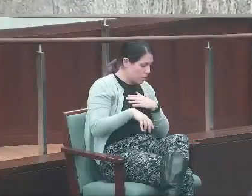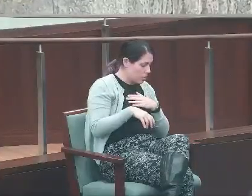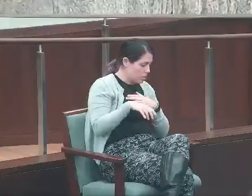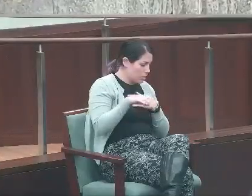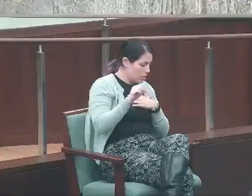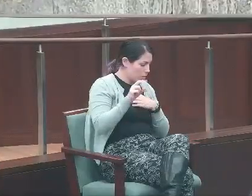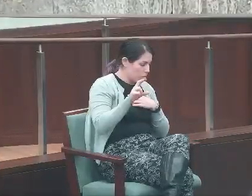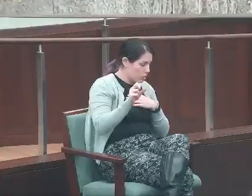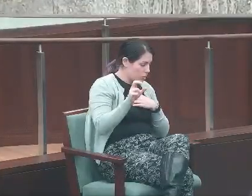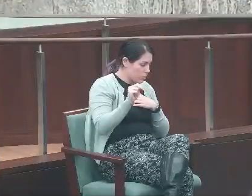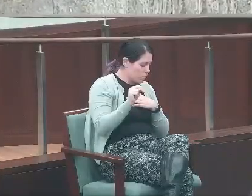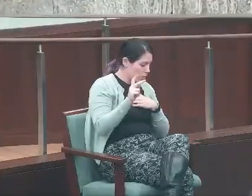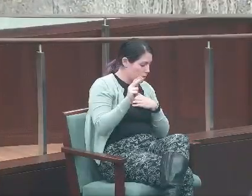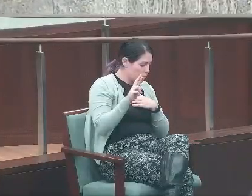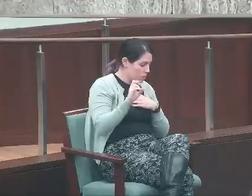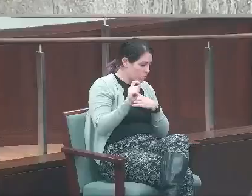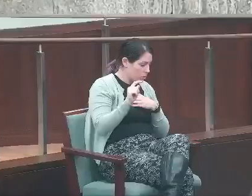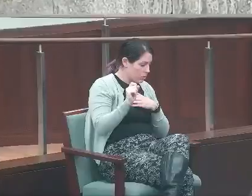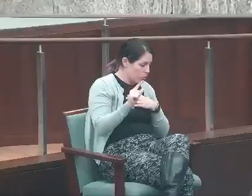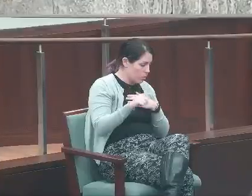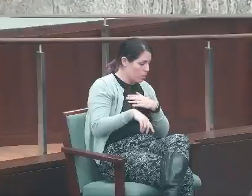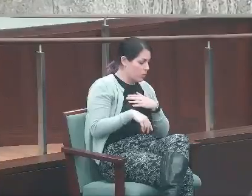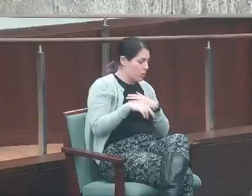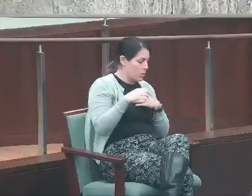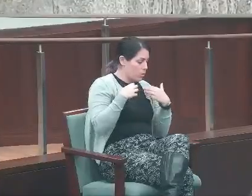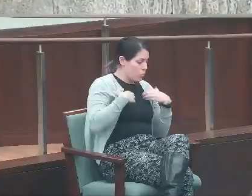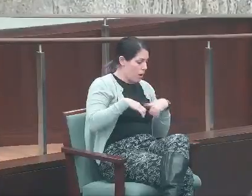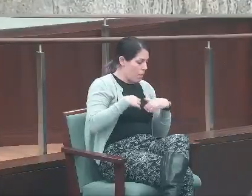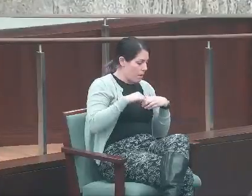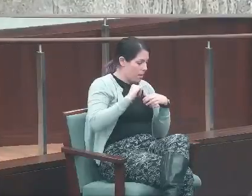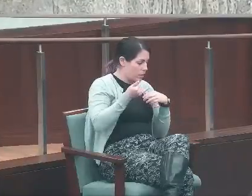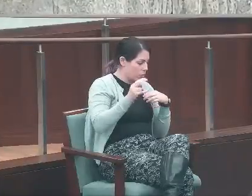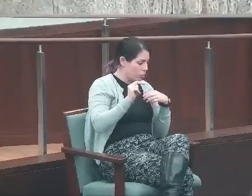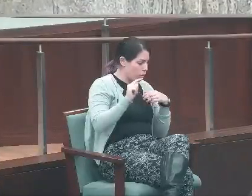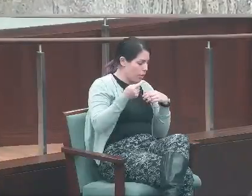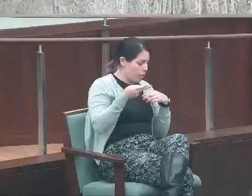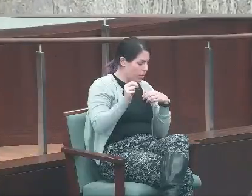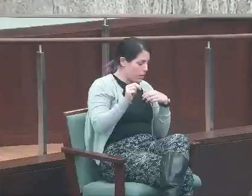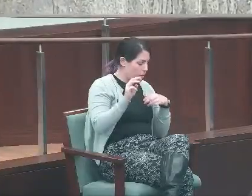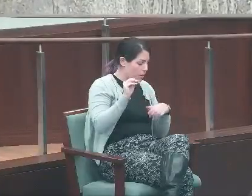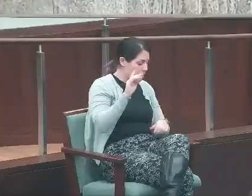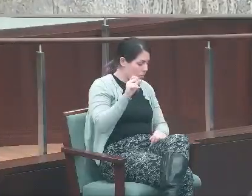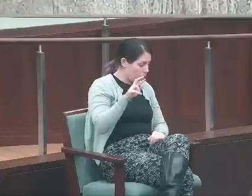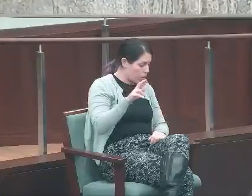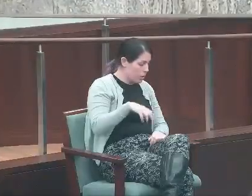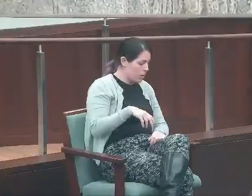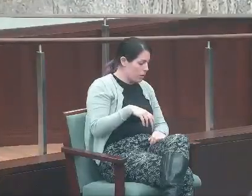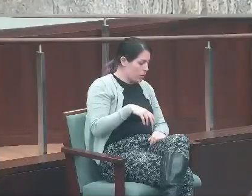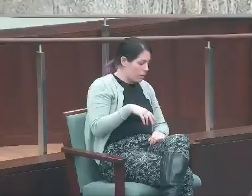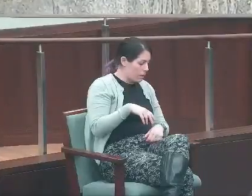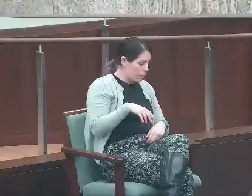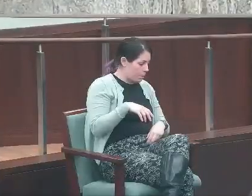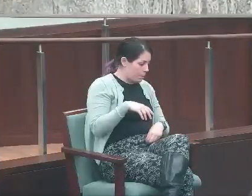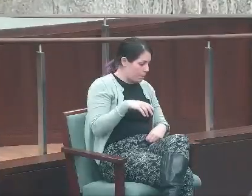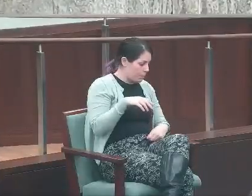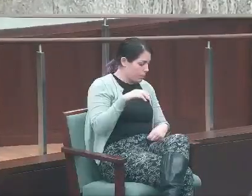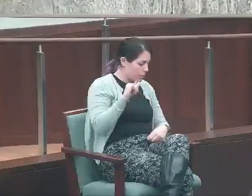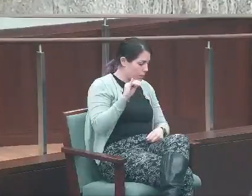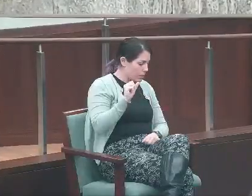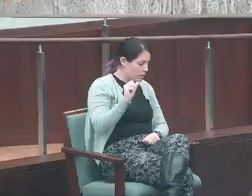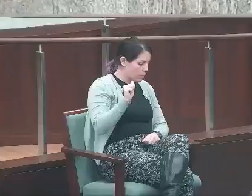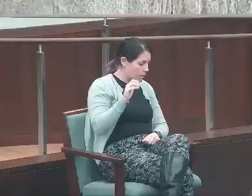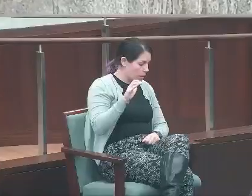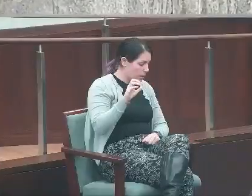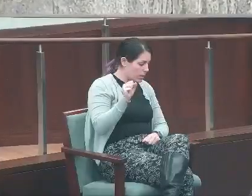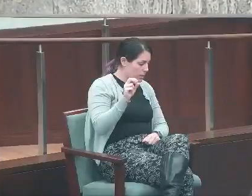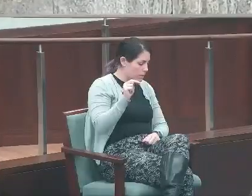Miller, Larry Seidman, Isaac Snyder, and that's it. So those people will